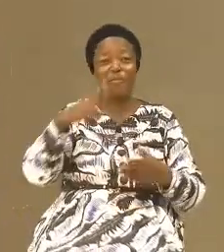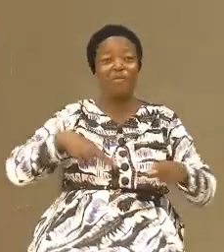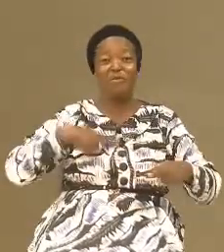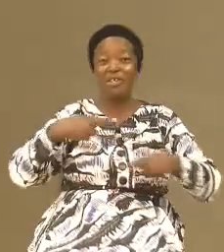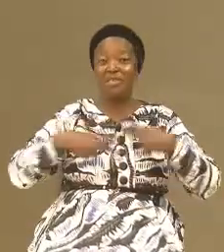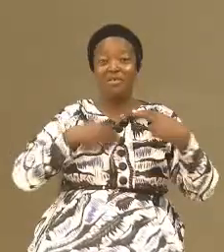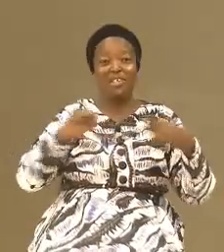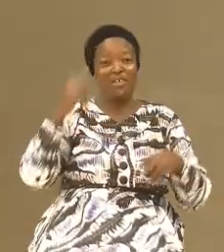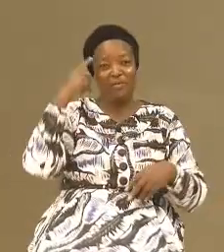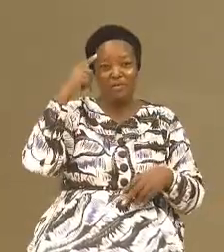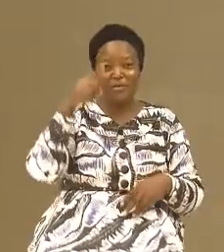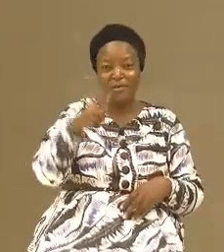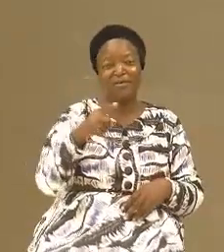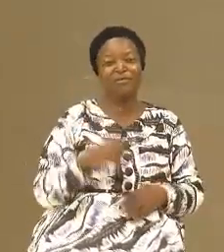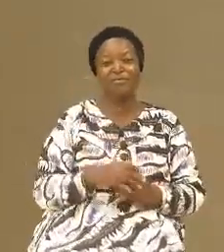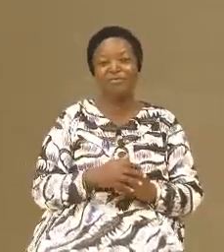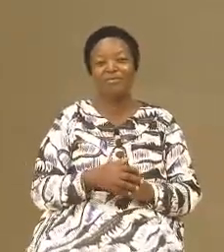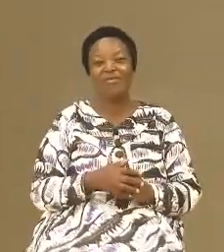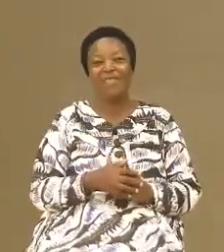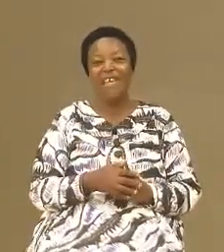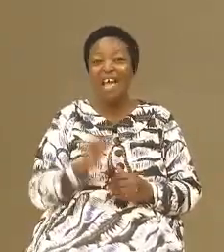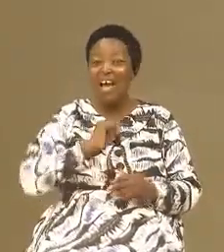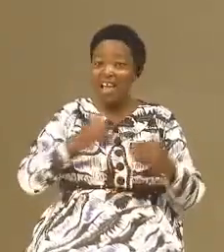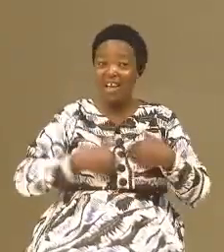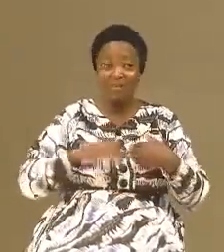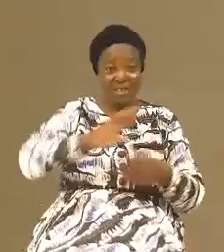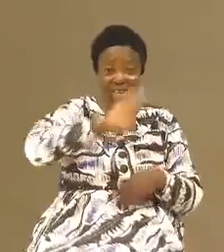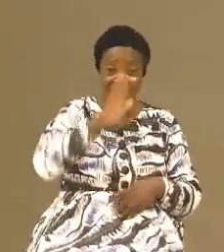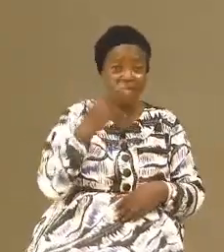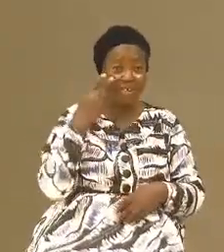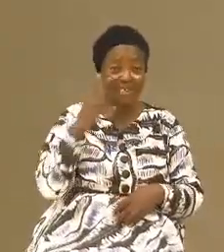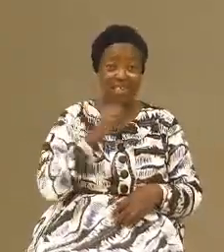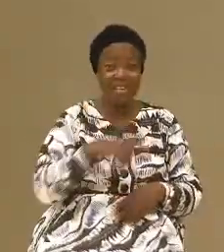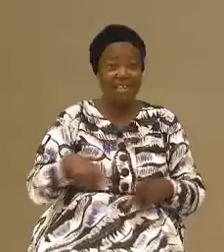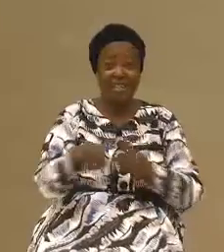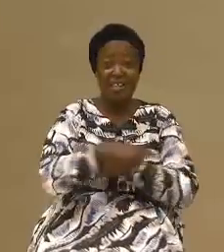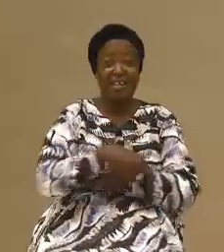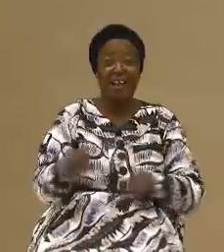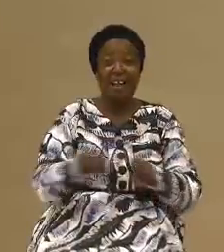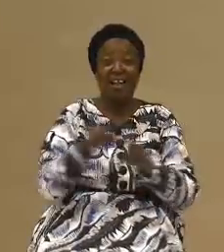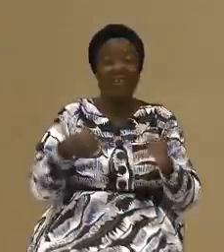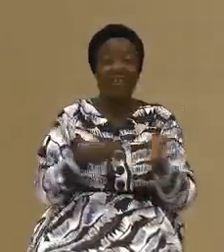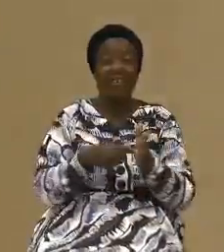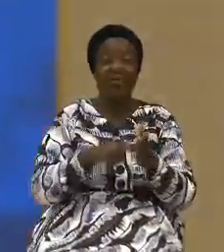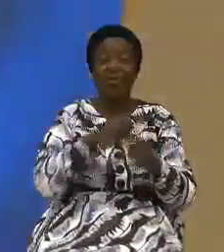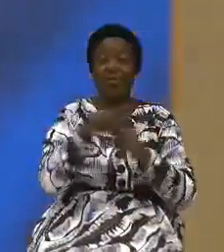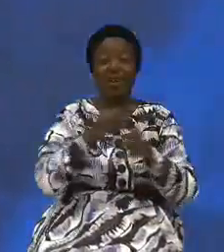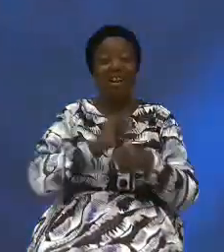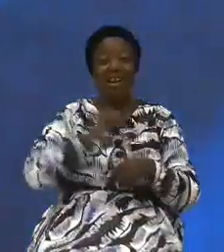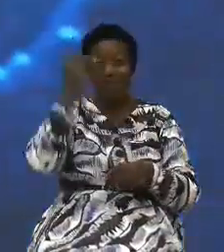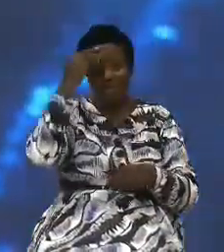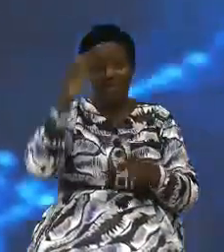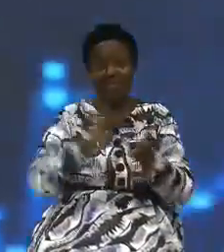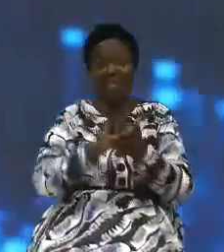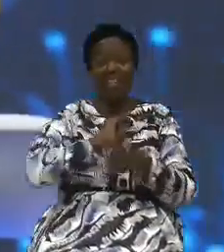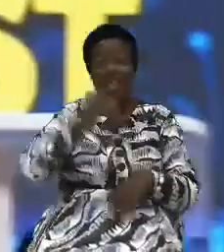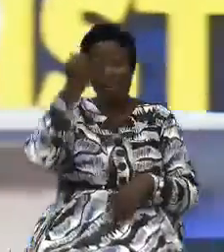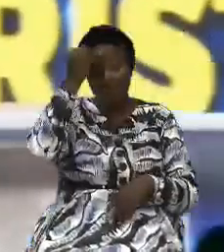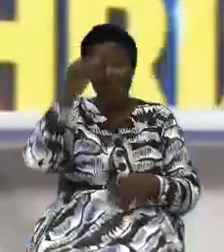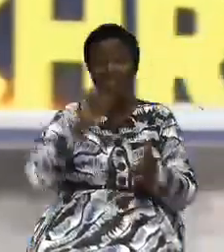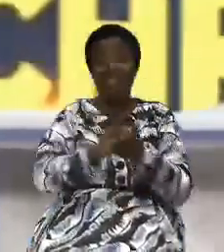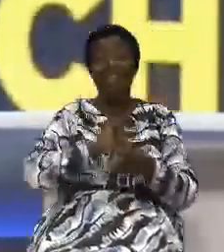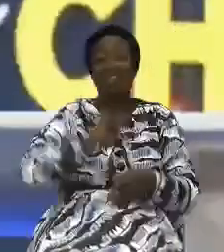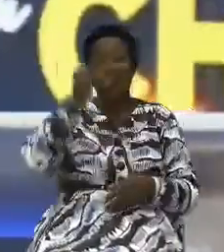you. I've never seen a day like this when I know that I know that I know that I